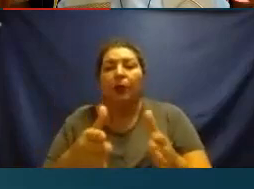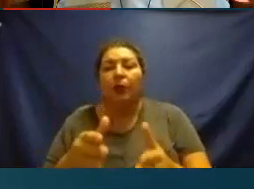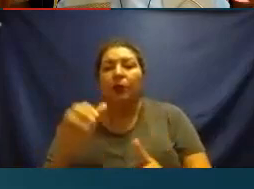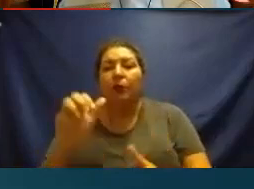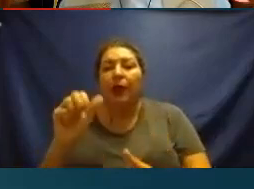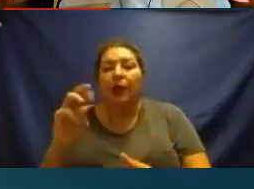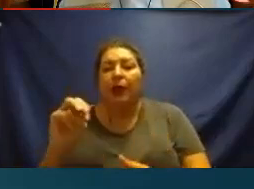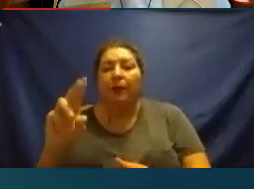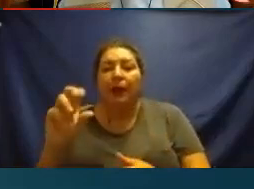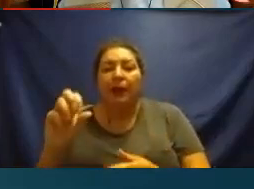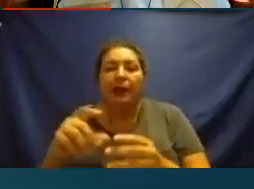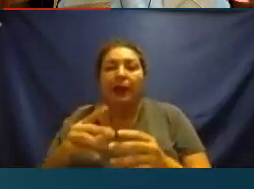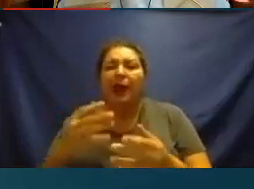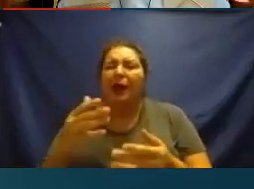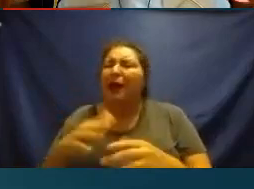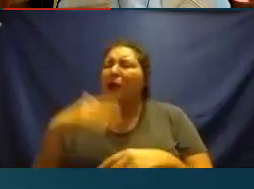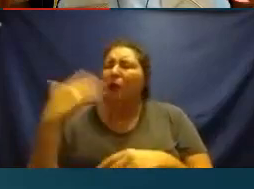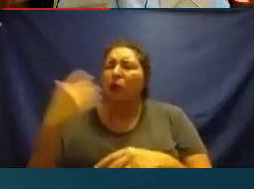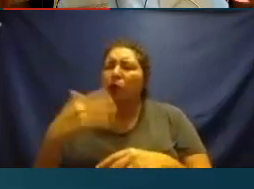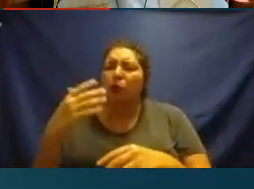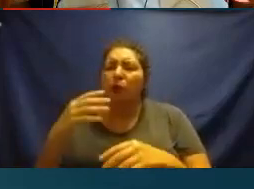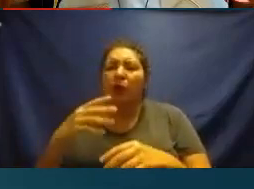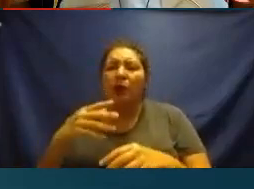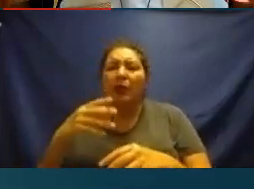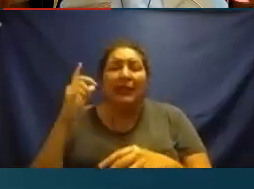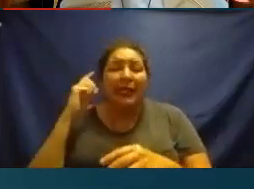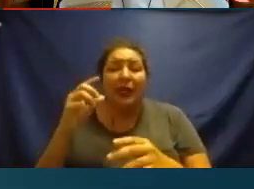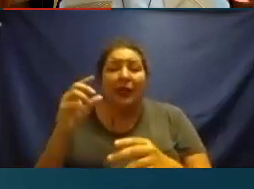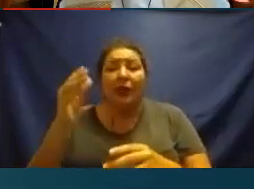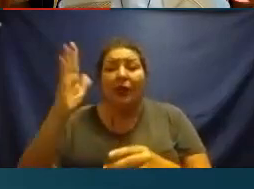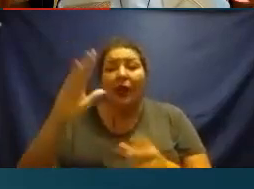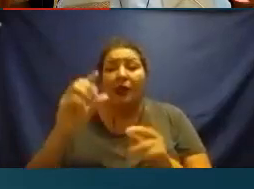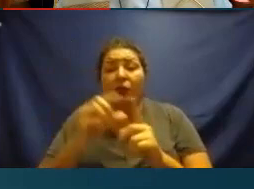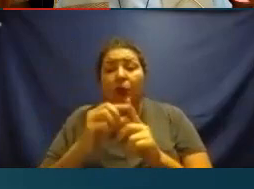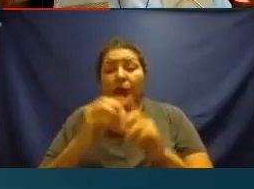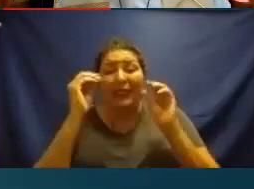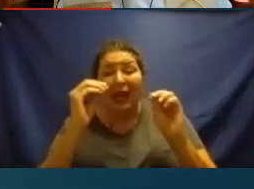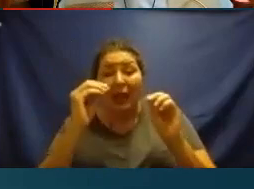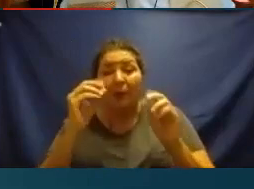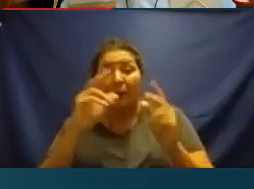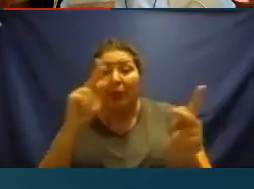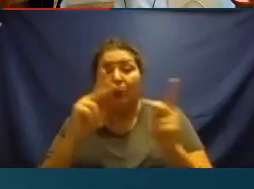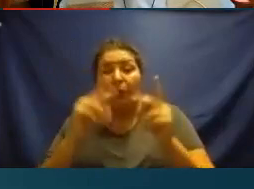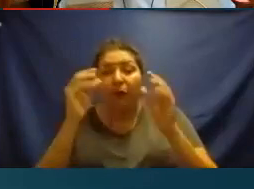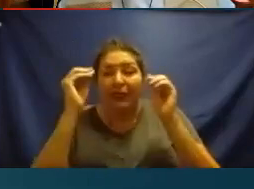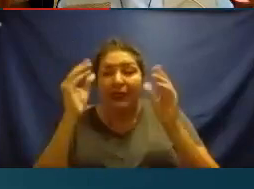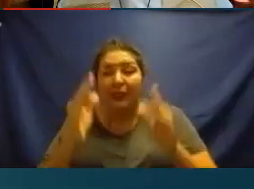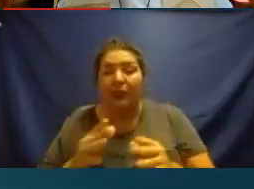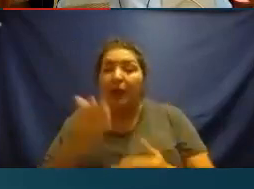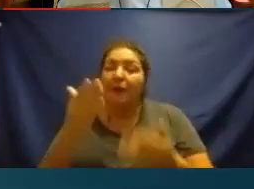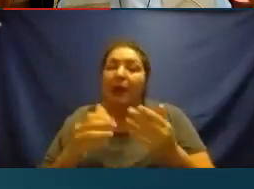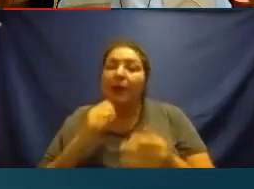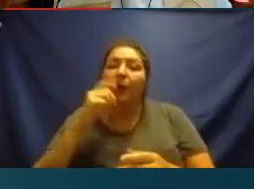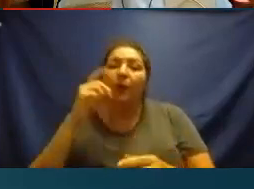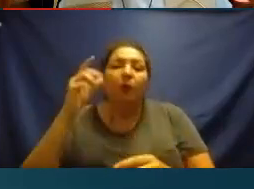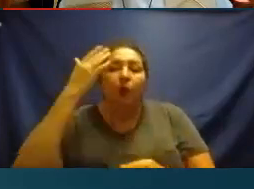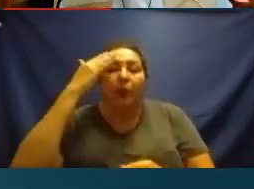to hear God's word taught by the perfect teacher. While we cannot know every last detail of his